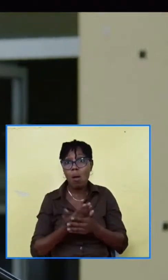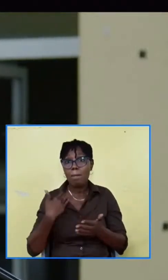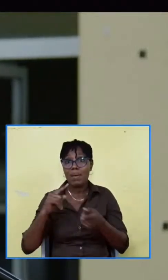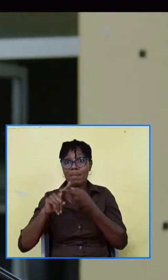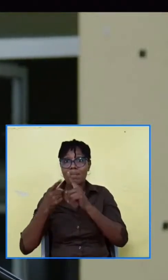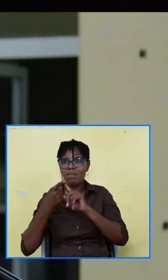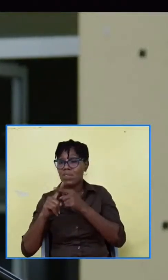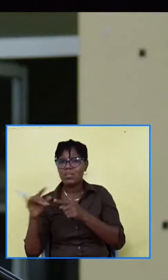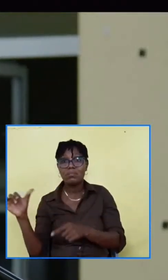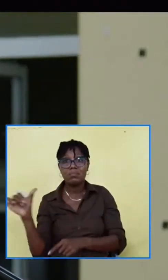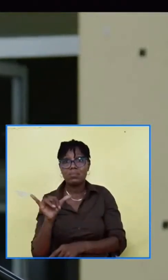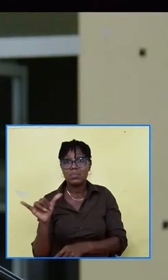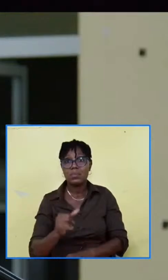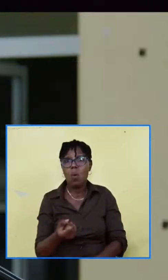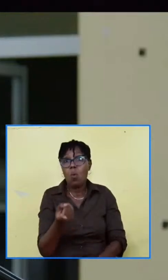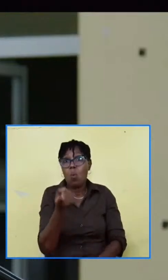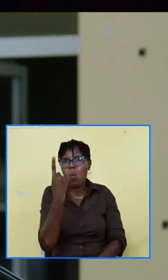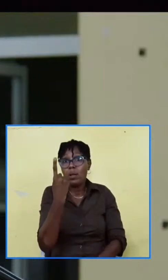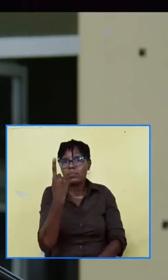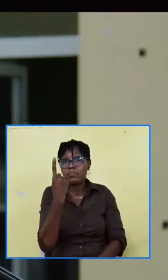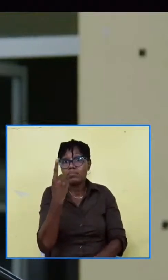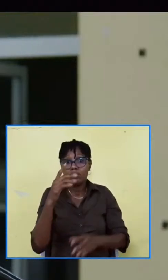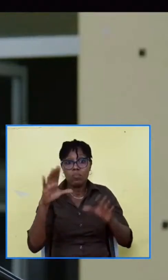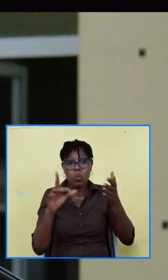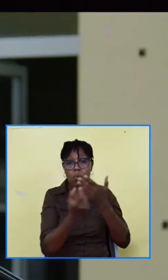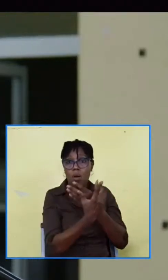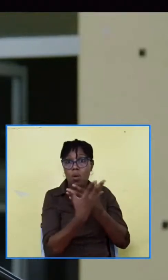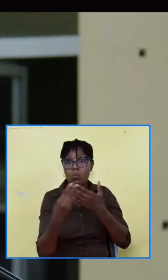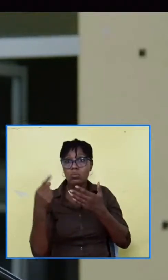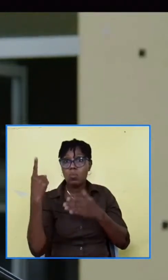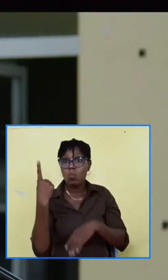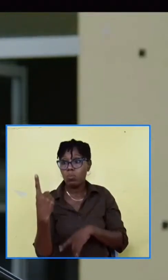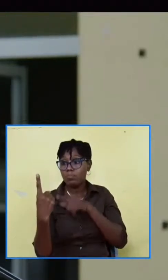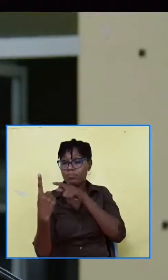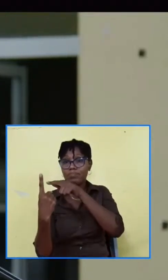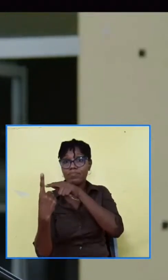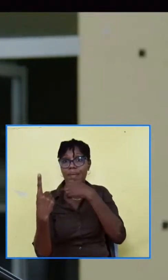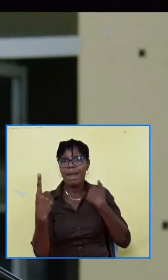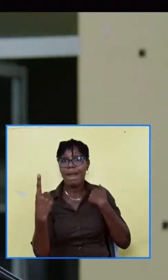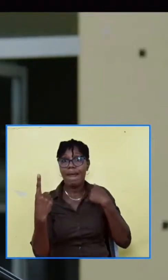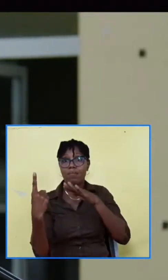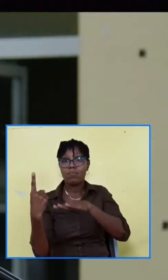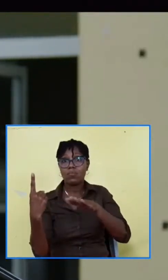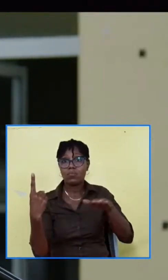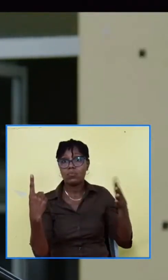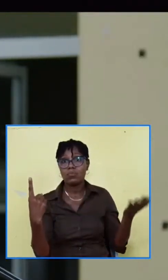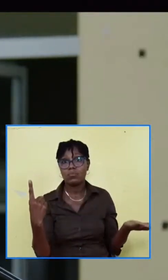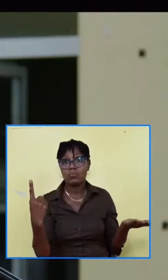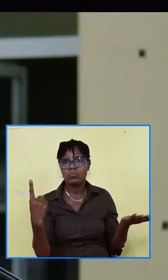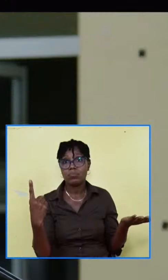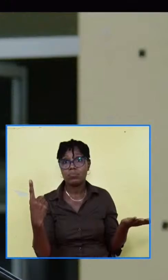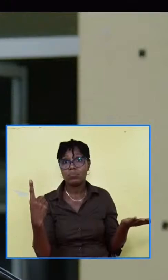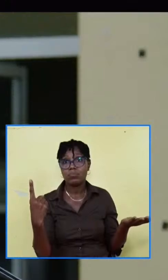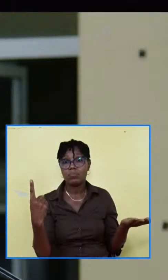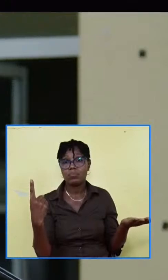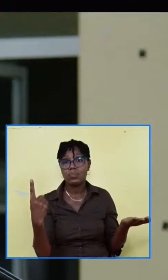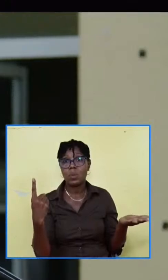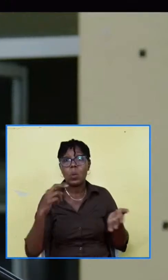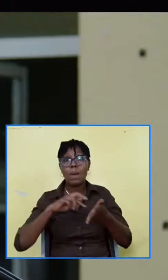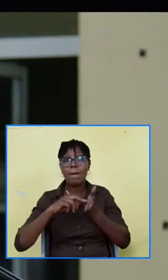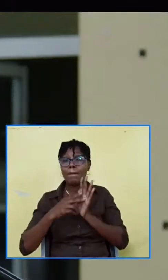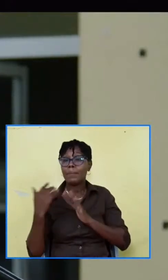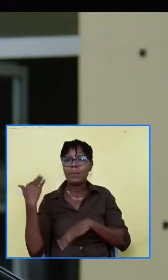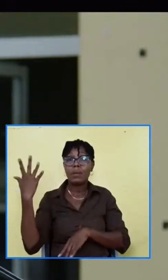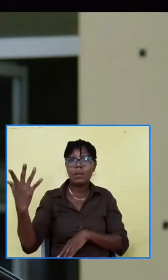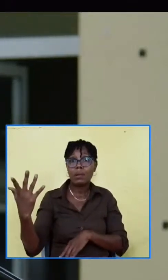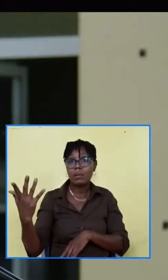is going to happen to 5, 6, 7 generations from now? What is the size of the NIS pool? What is the